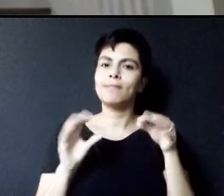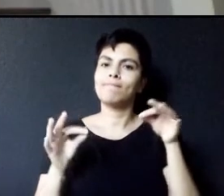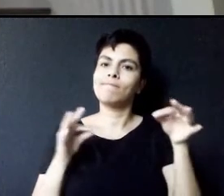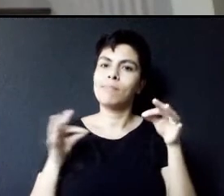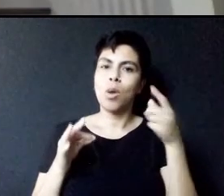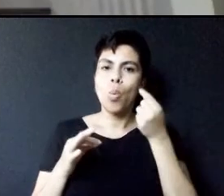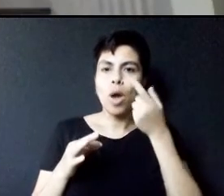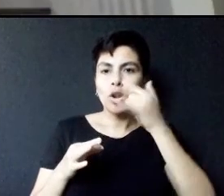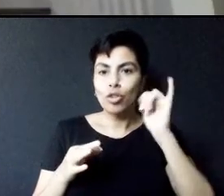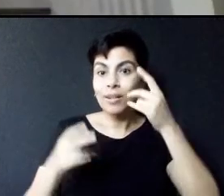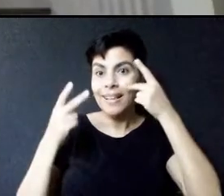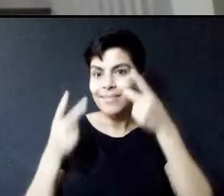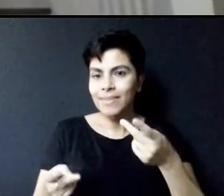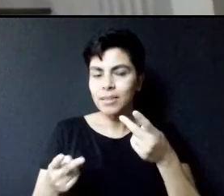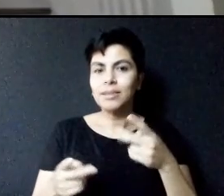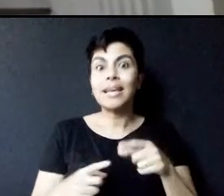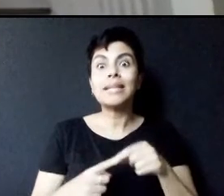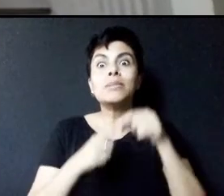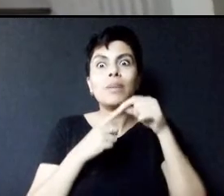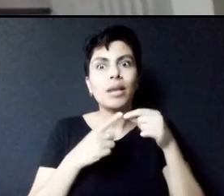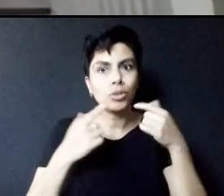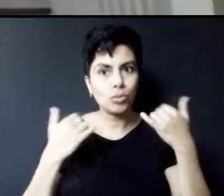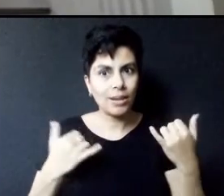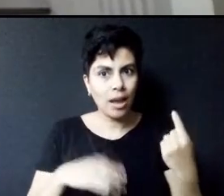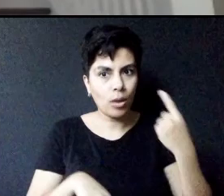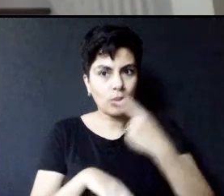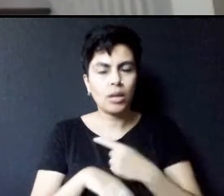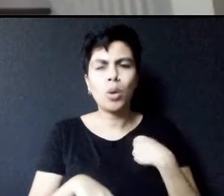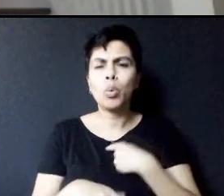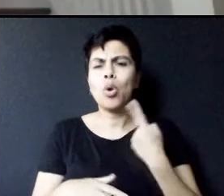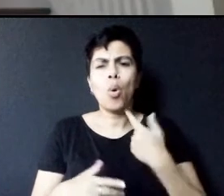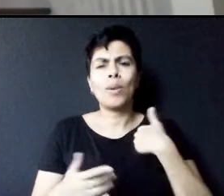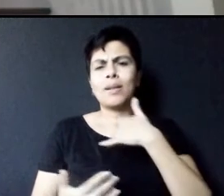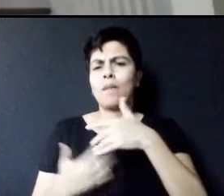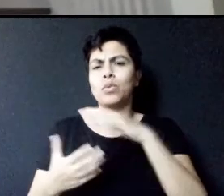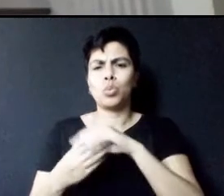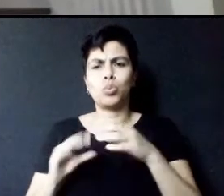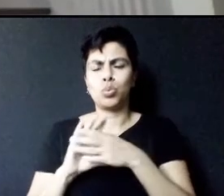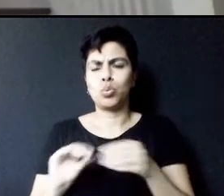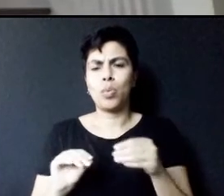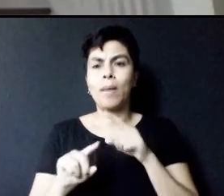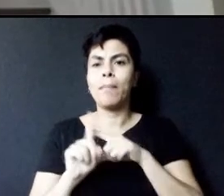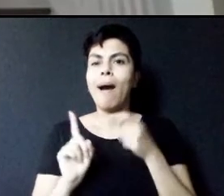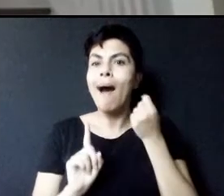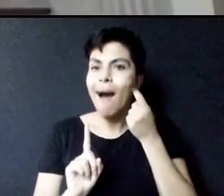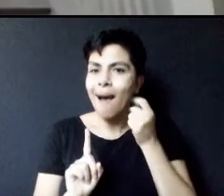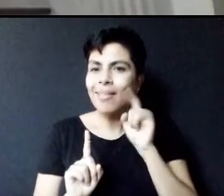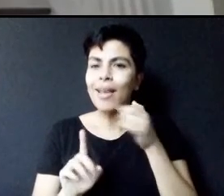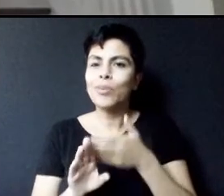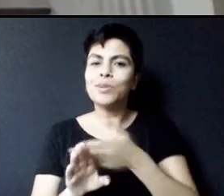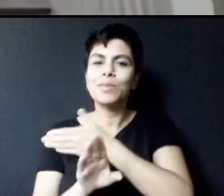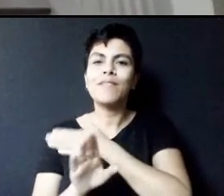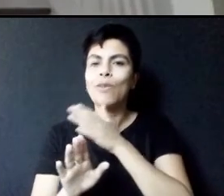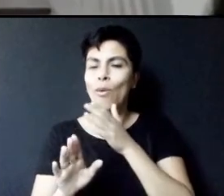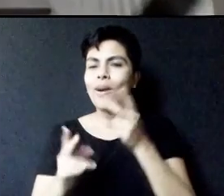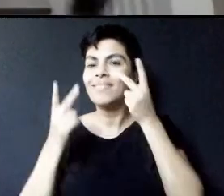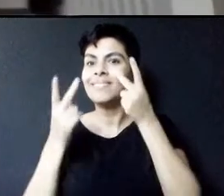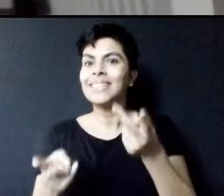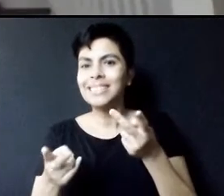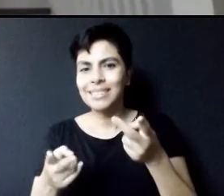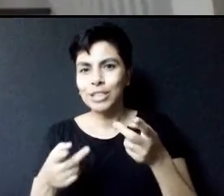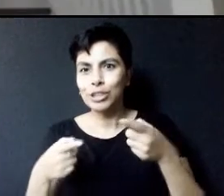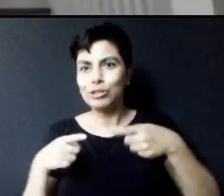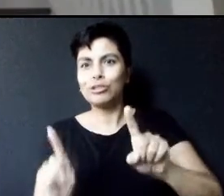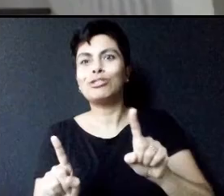what it's like to visit the museum, especially during this time. We always had a social story, but that was more about visiting